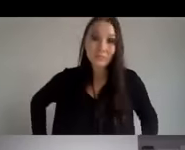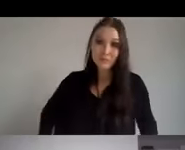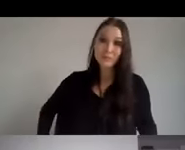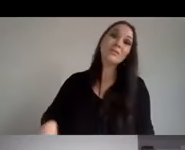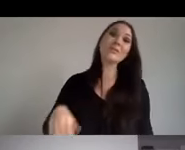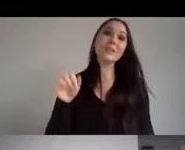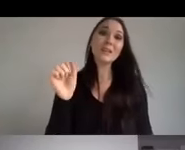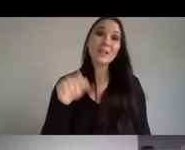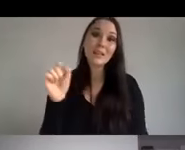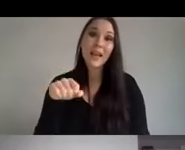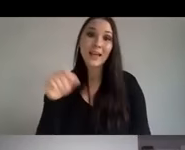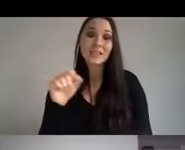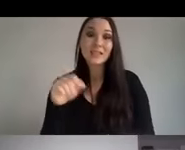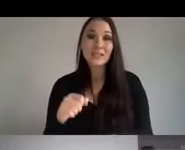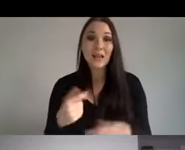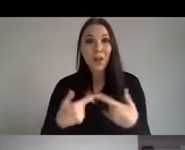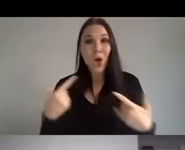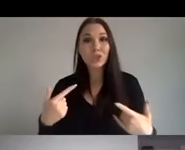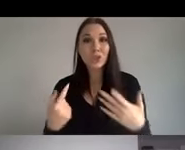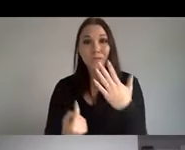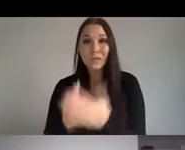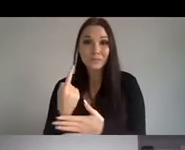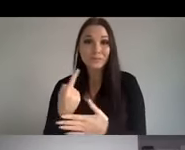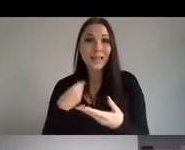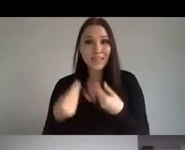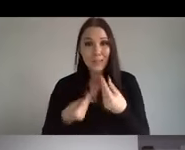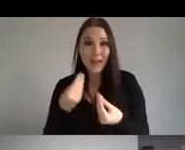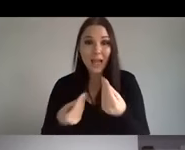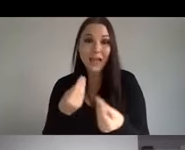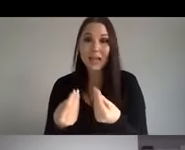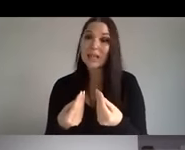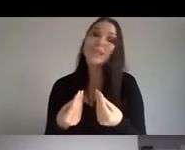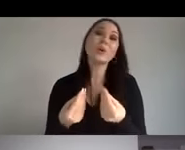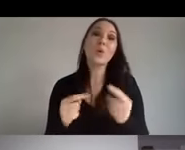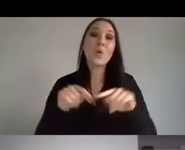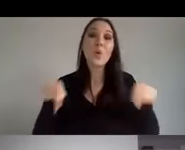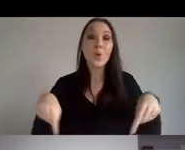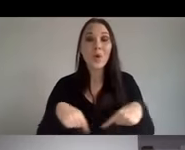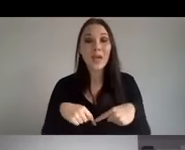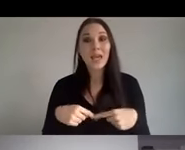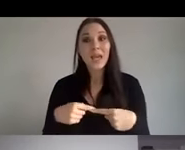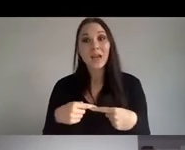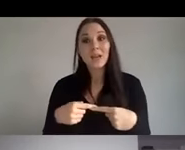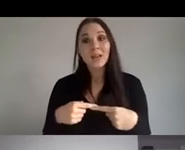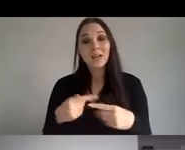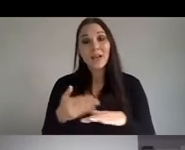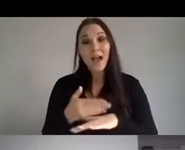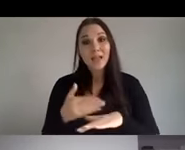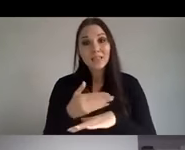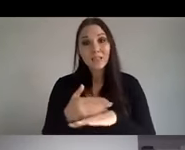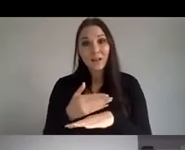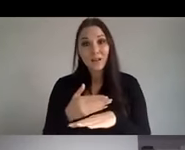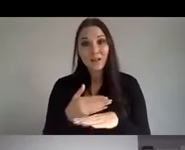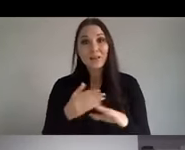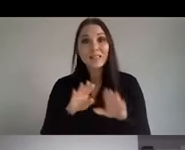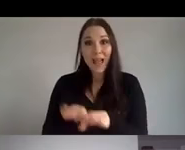there's lots of going on in an explainable AI. So what we typically tackle is really the certification standard.